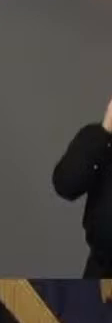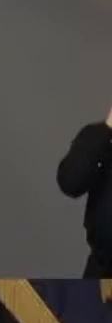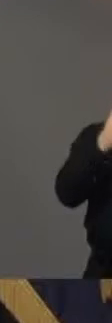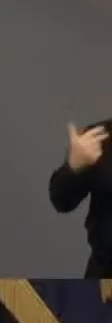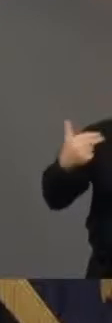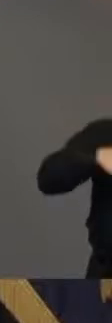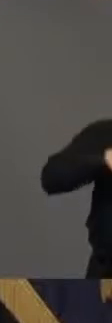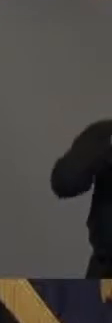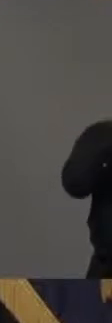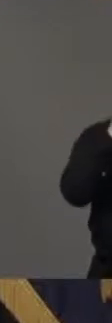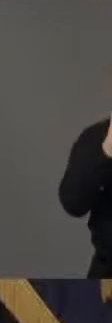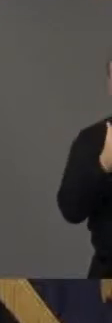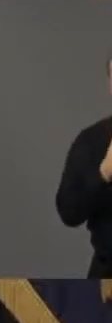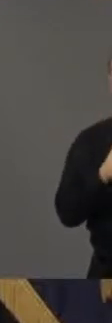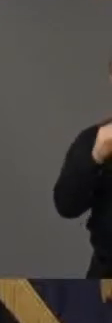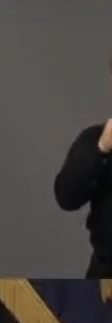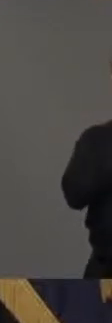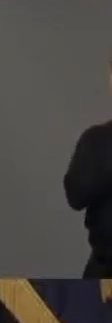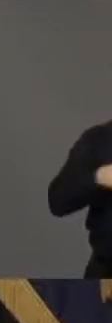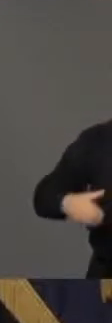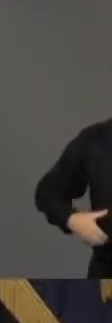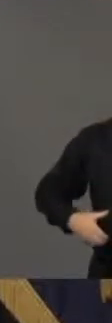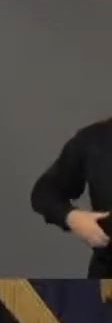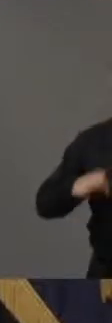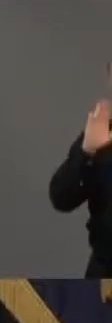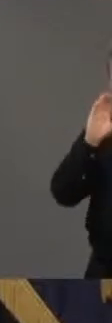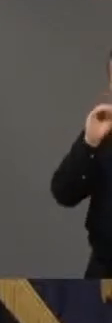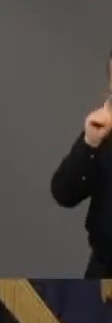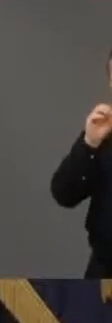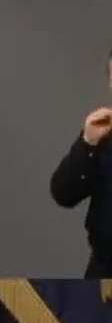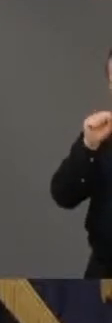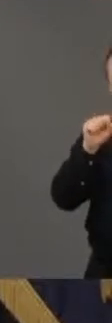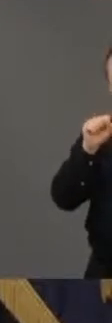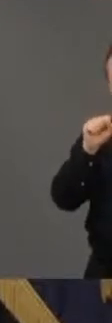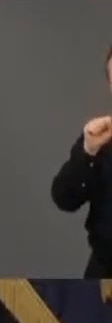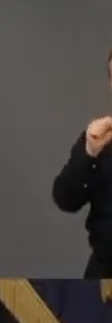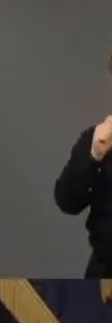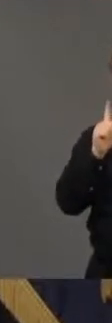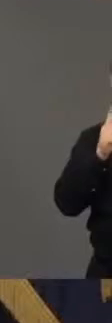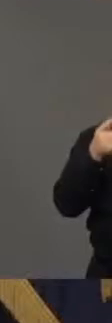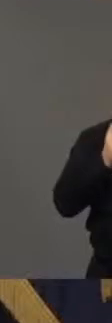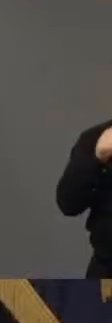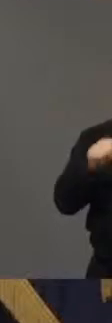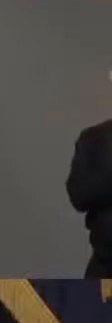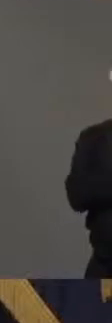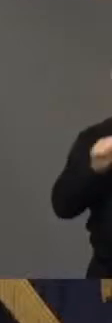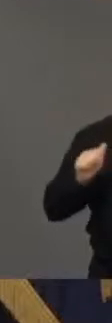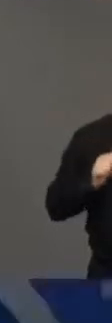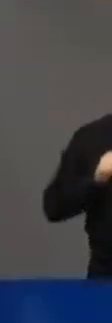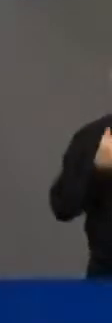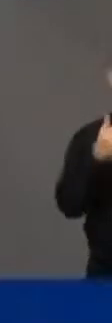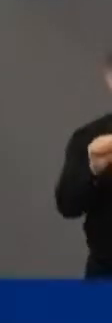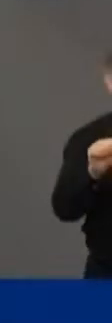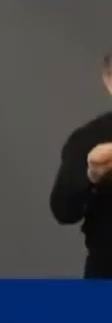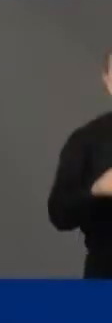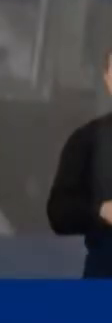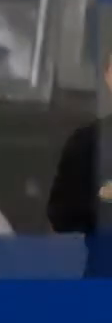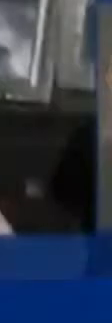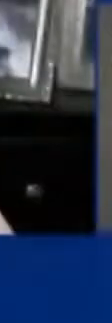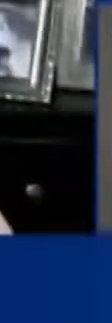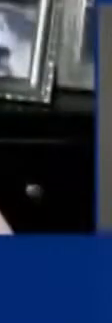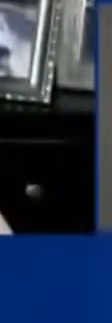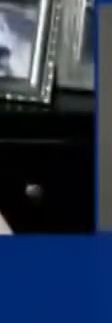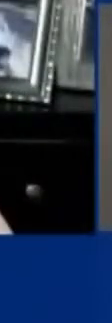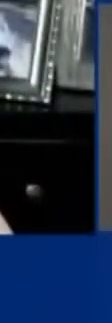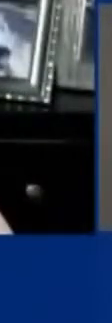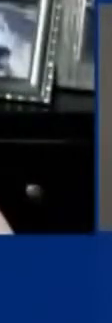Mayor Bottoms, Mayor of Atlanta, and she's going to join us this morning. Good morning. How are you,